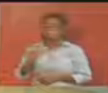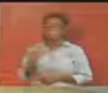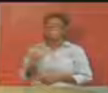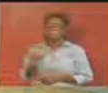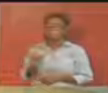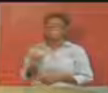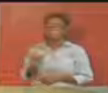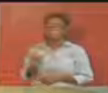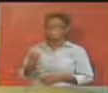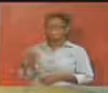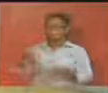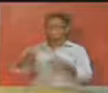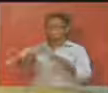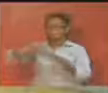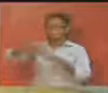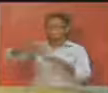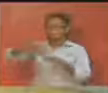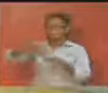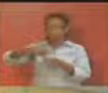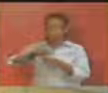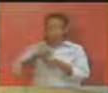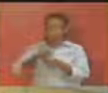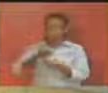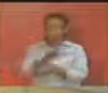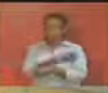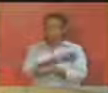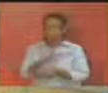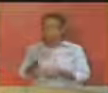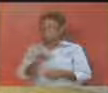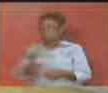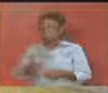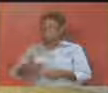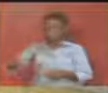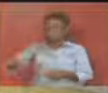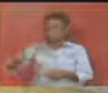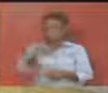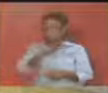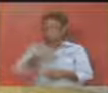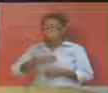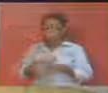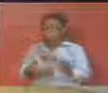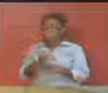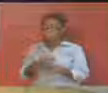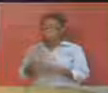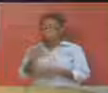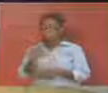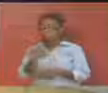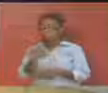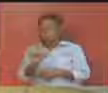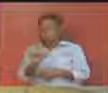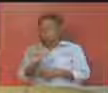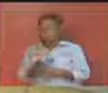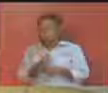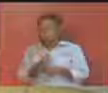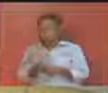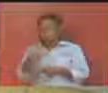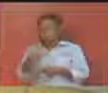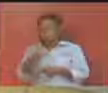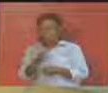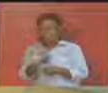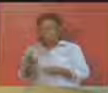conversations with WHO to clarify that. And the second question is, it was a few weeks ago, I